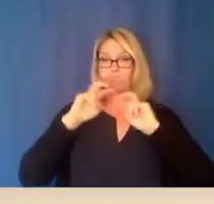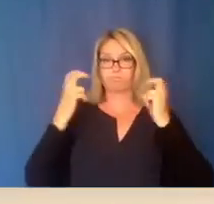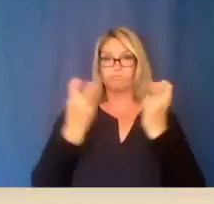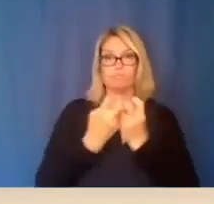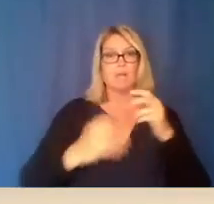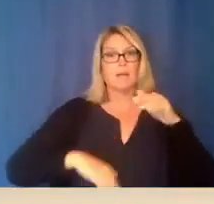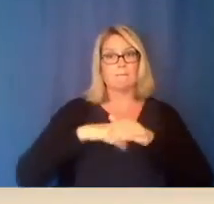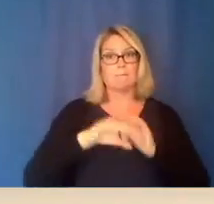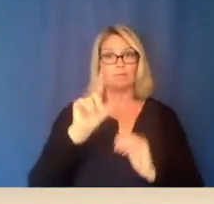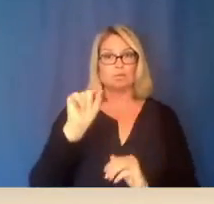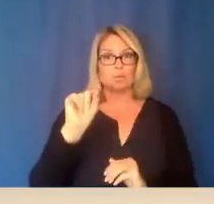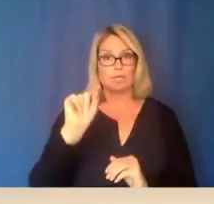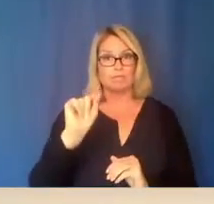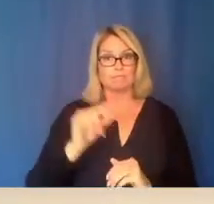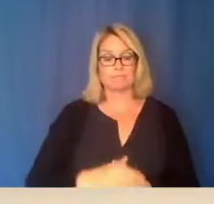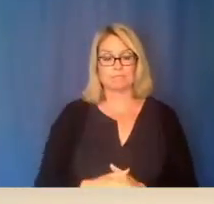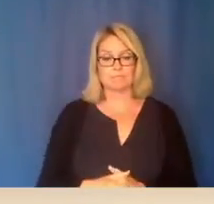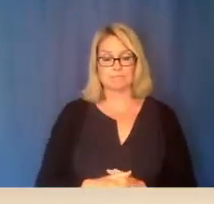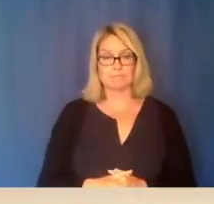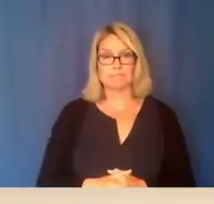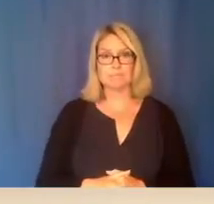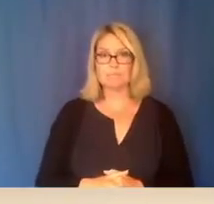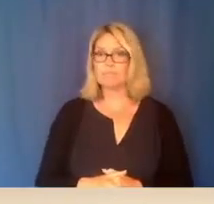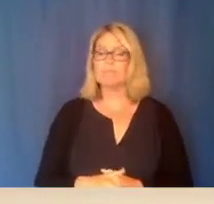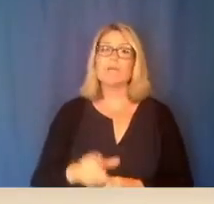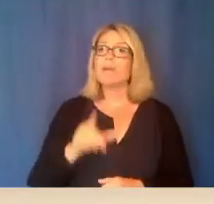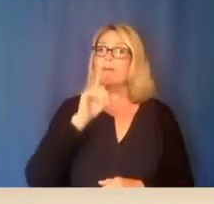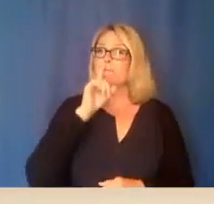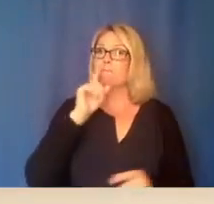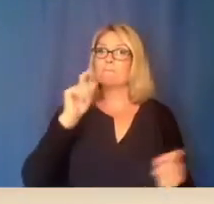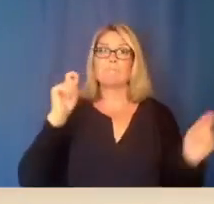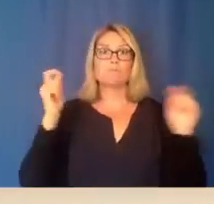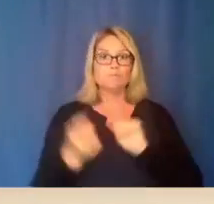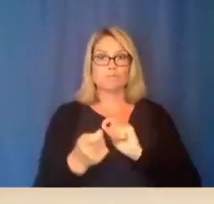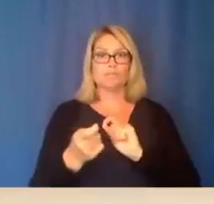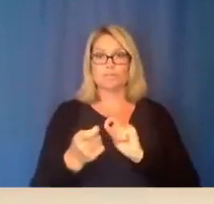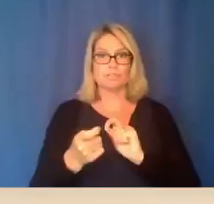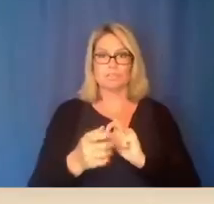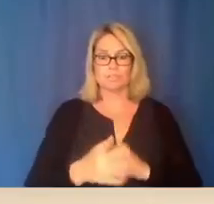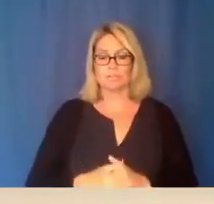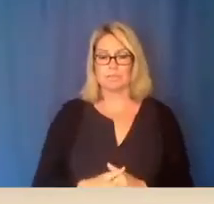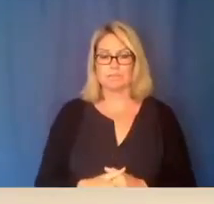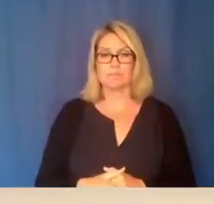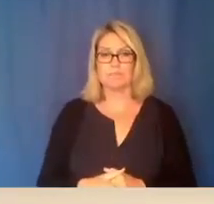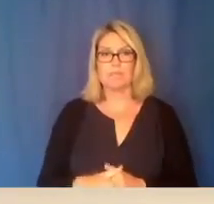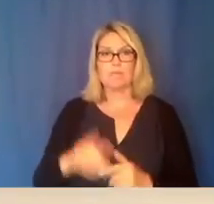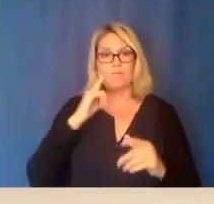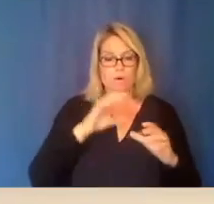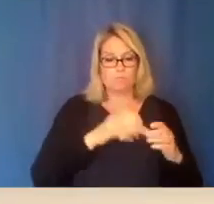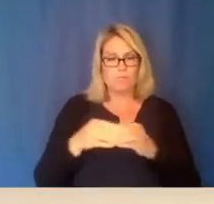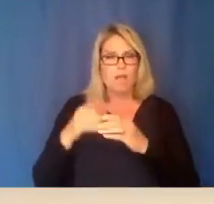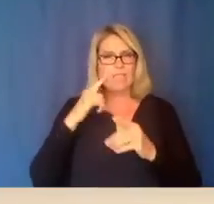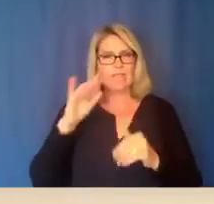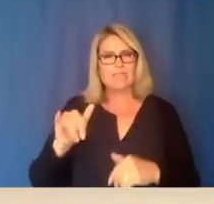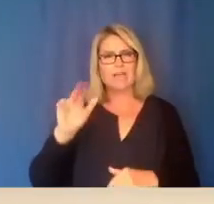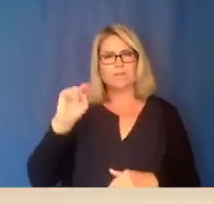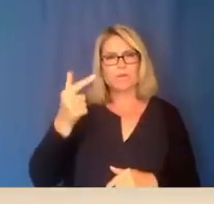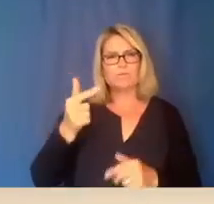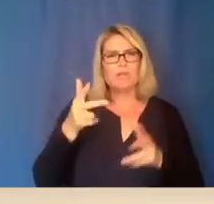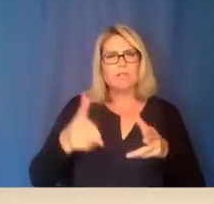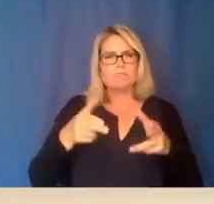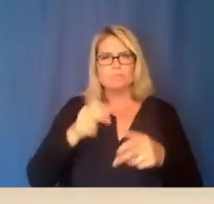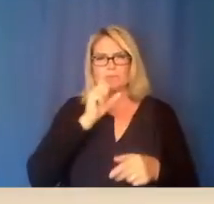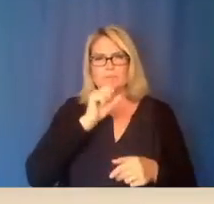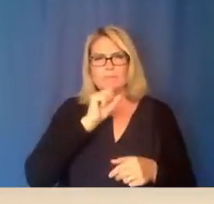about the changes in terms of the cohorts. And I think the New Glasgow Lobster Supper number is based on the